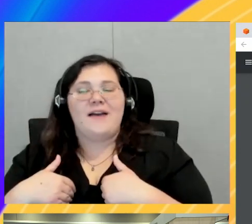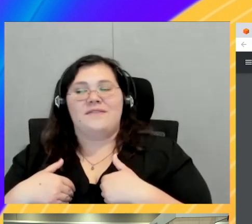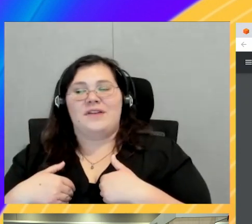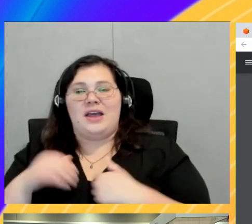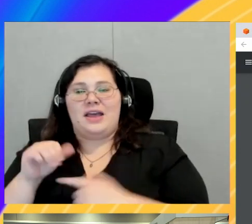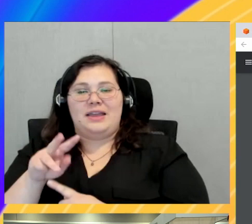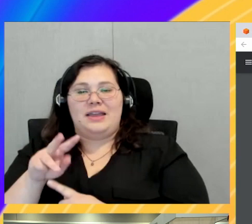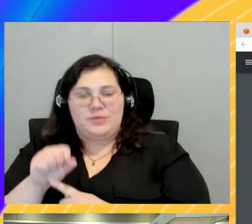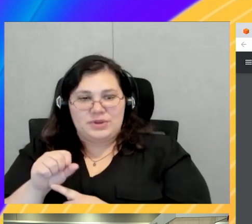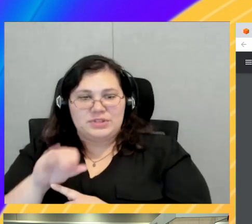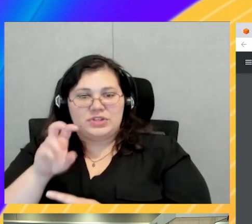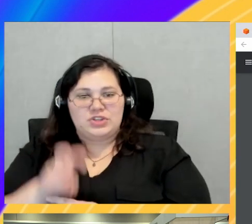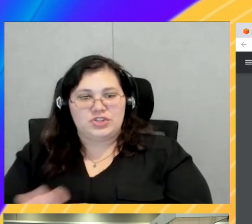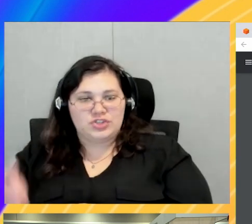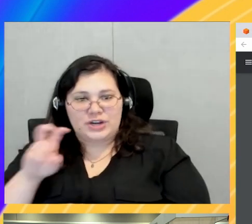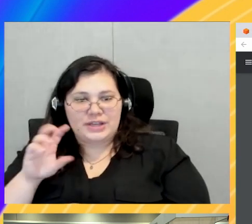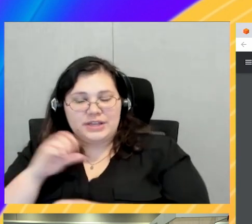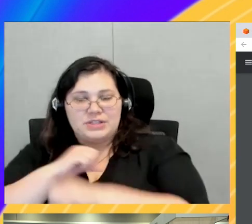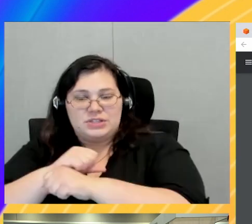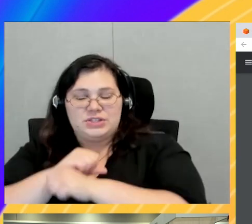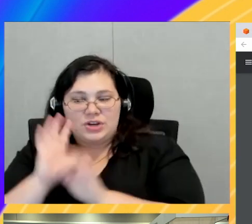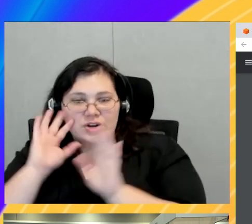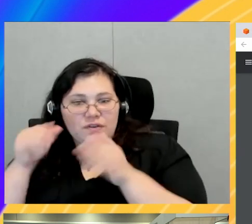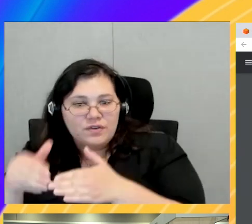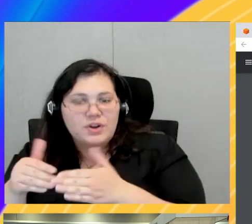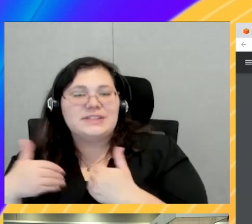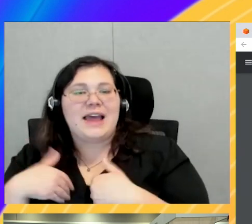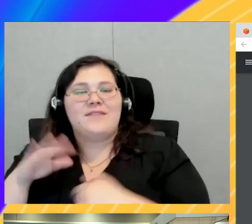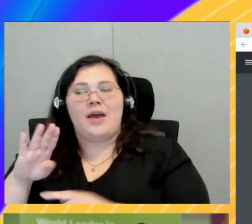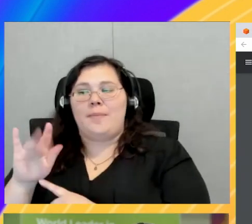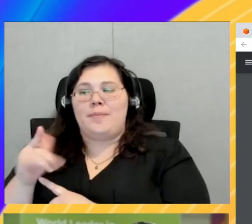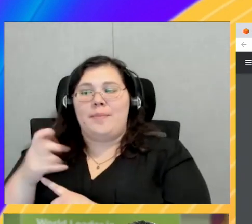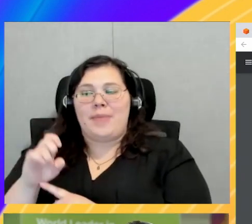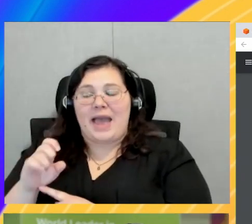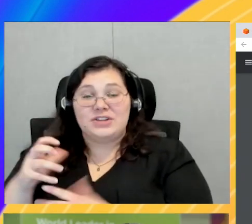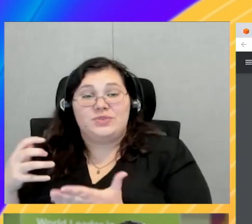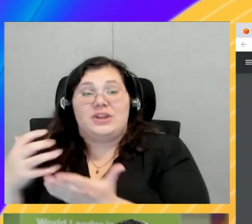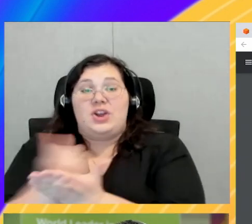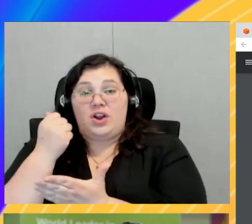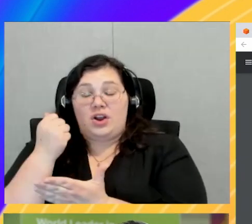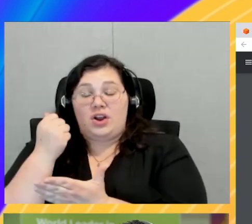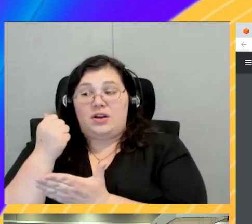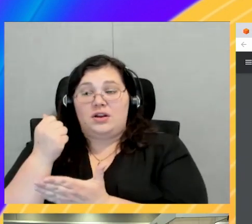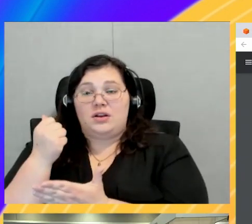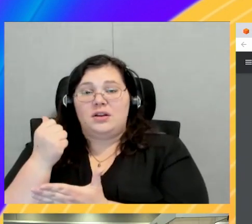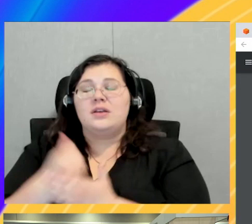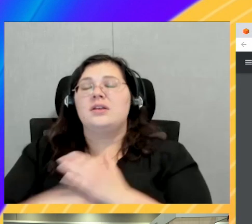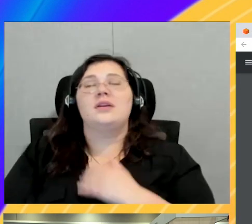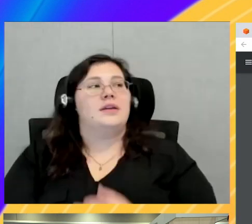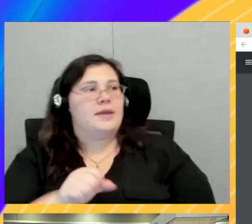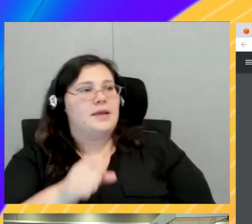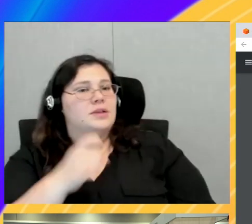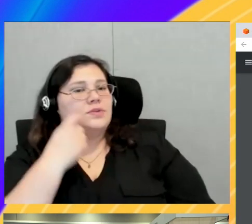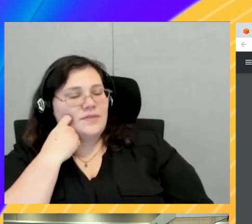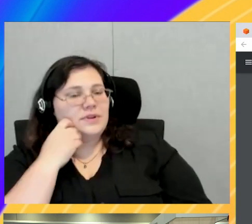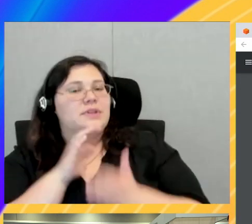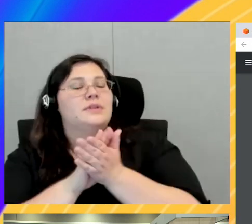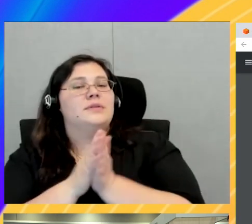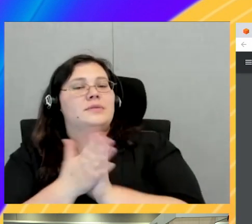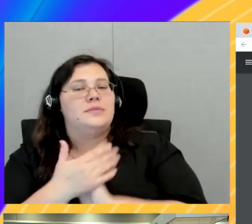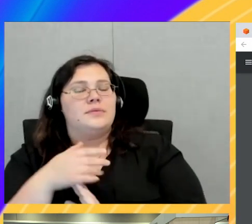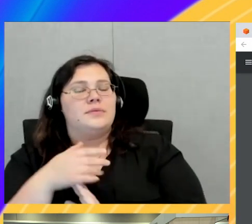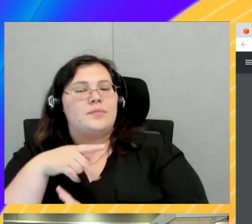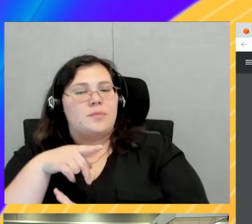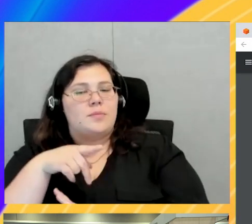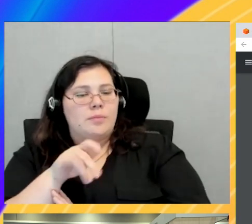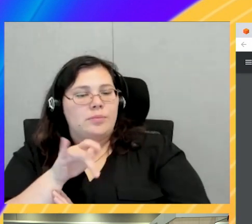AWS Cloud Quest security badge that you can earn, and you can put it on your LinkedIn. Yeah, so I've recently got the Cloud Practitioner Cloud Quest badge,